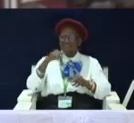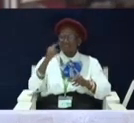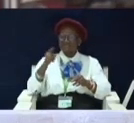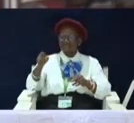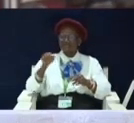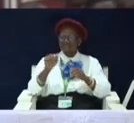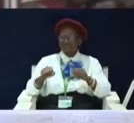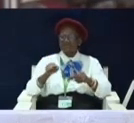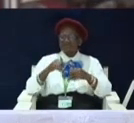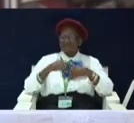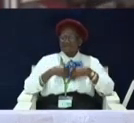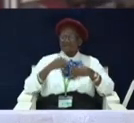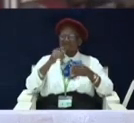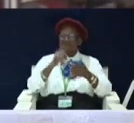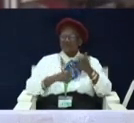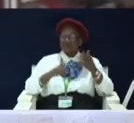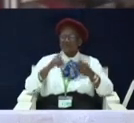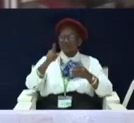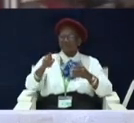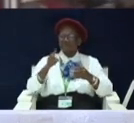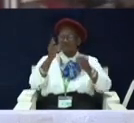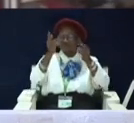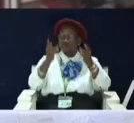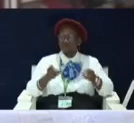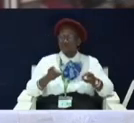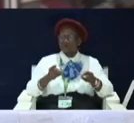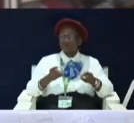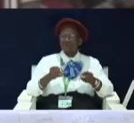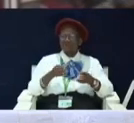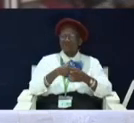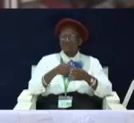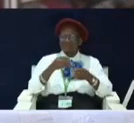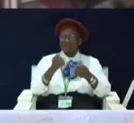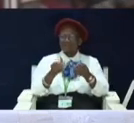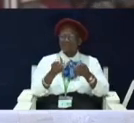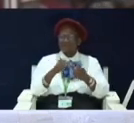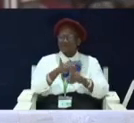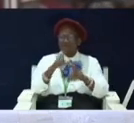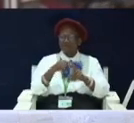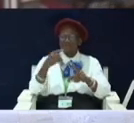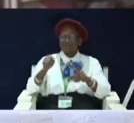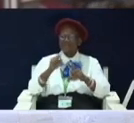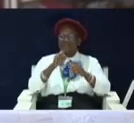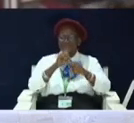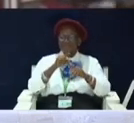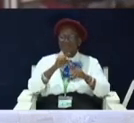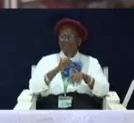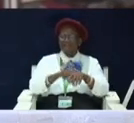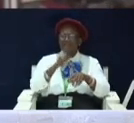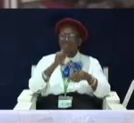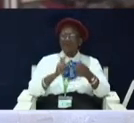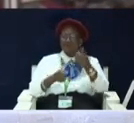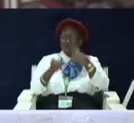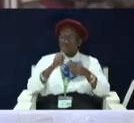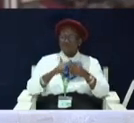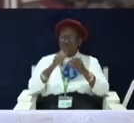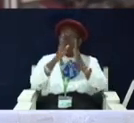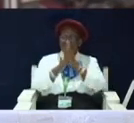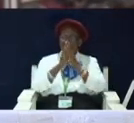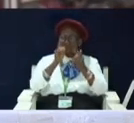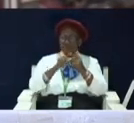want." When the time comes to pray tonight, I